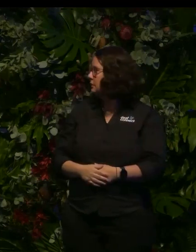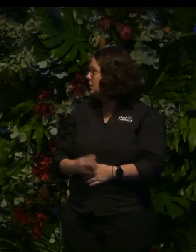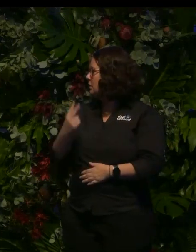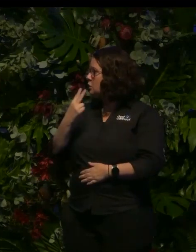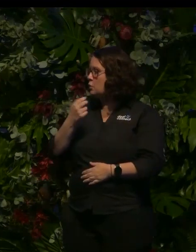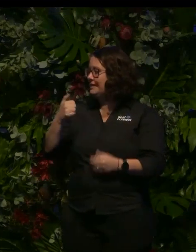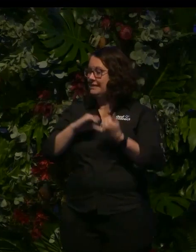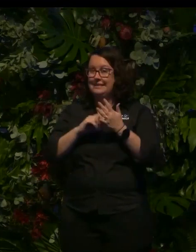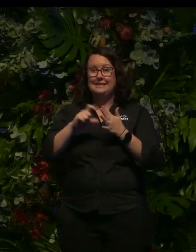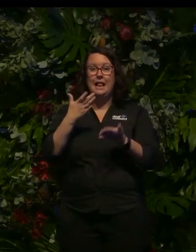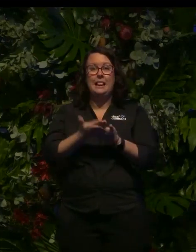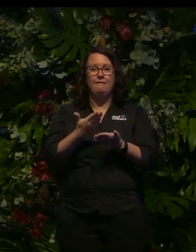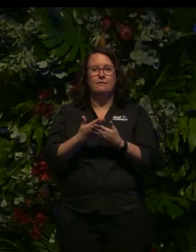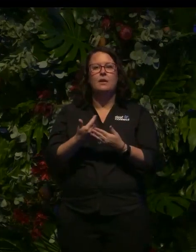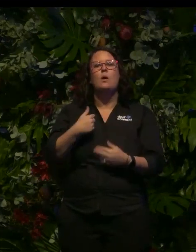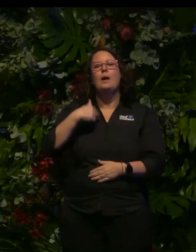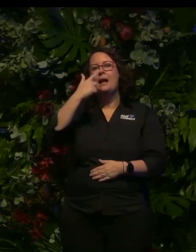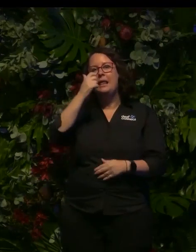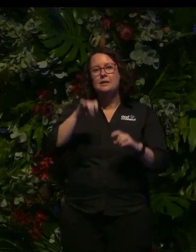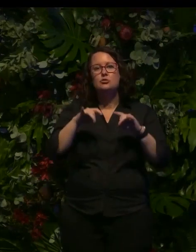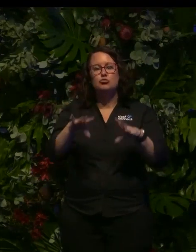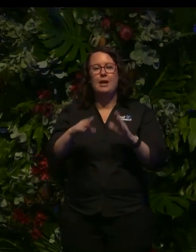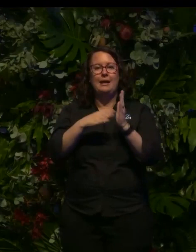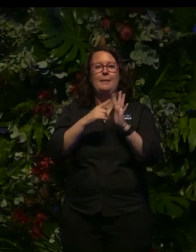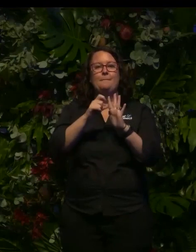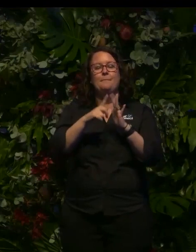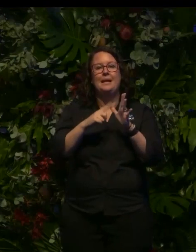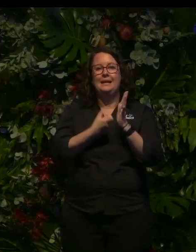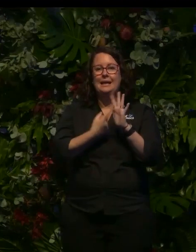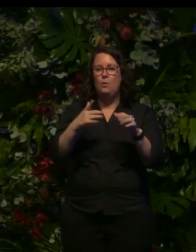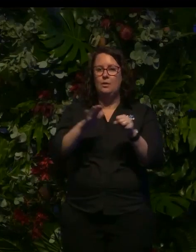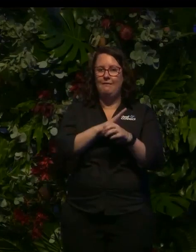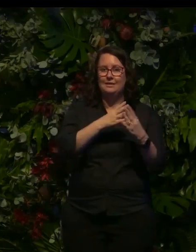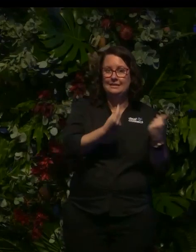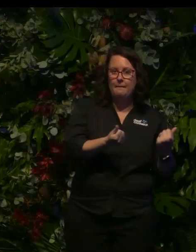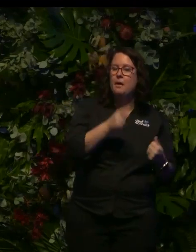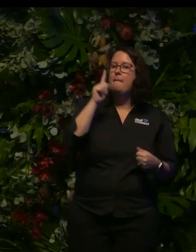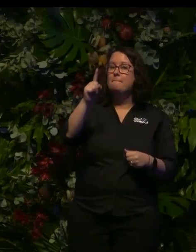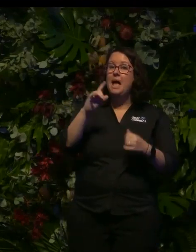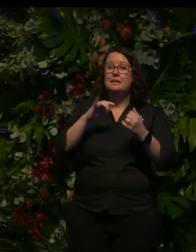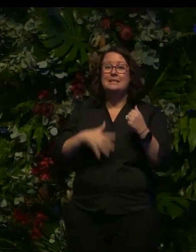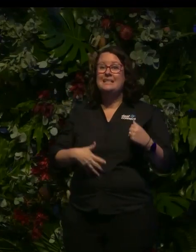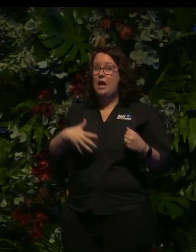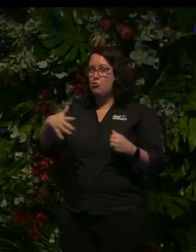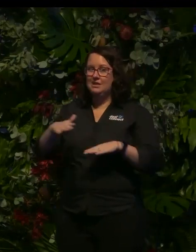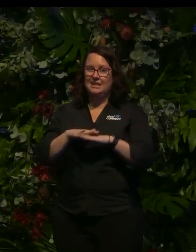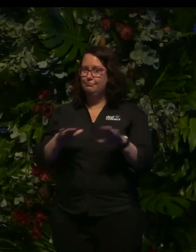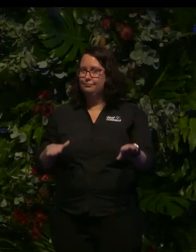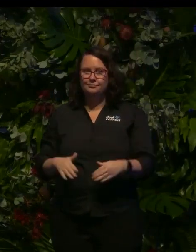I left. know. So I'll just say, we're lucky in Australia we have Medicare subsidies, but not for surrogacy. And it's been an exception